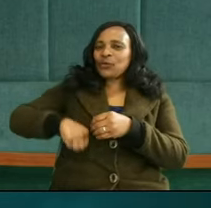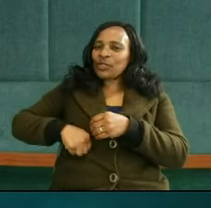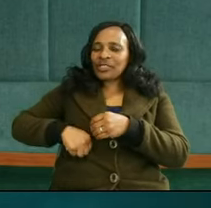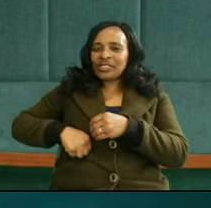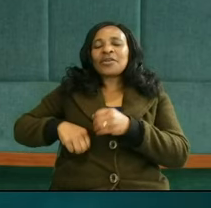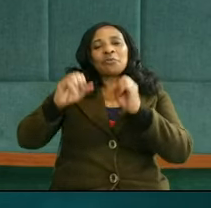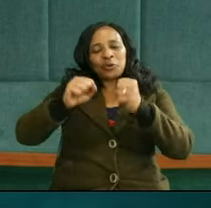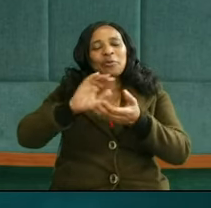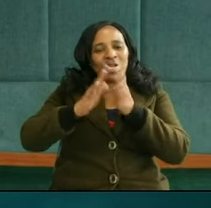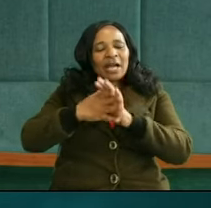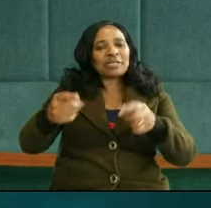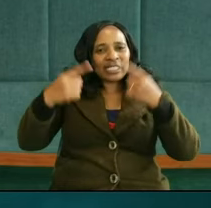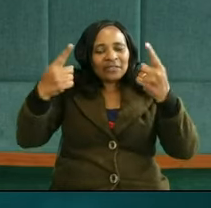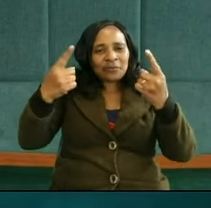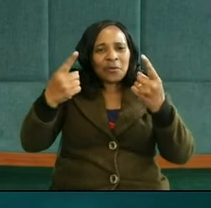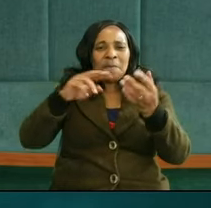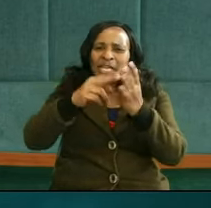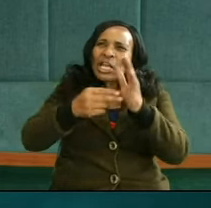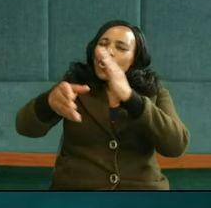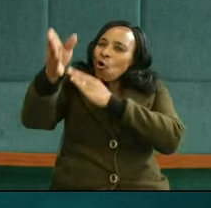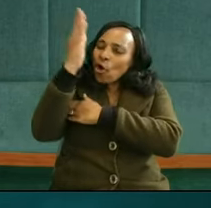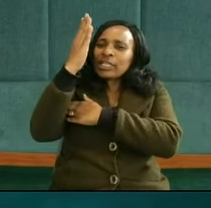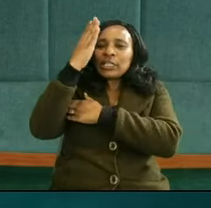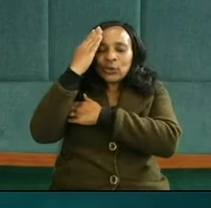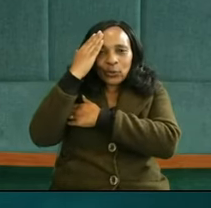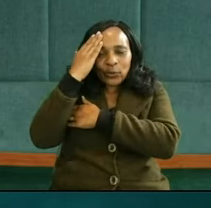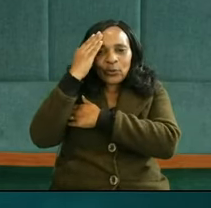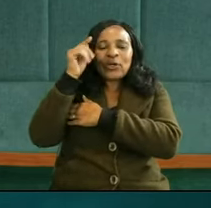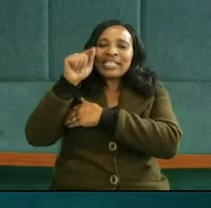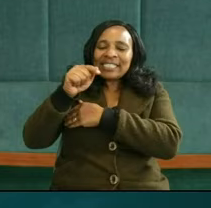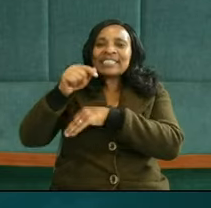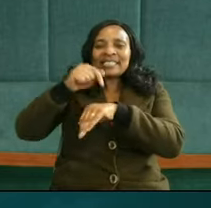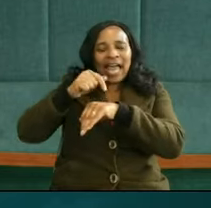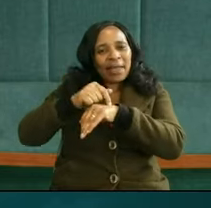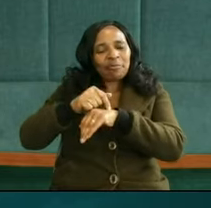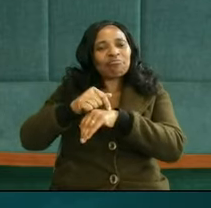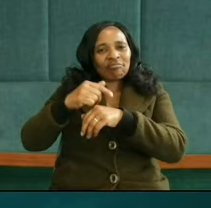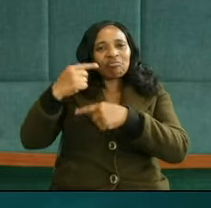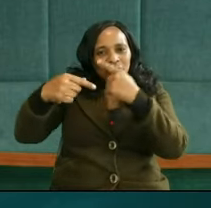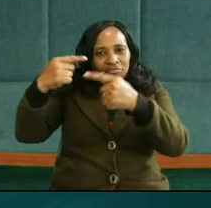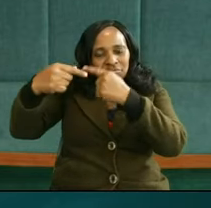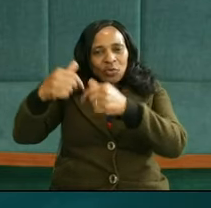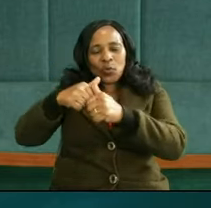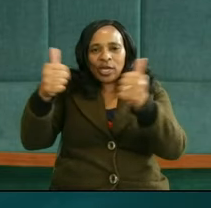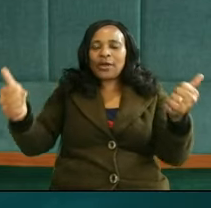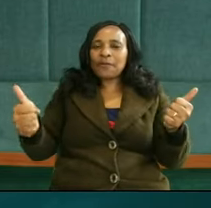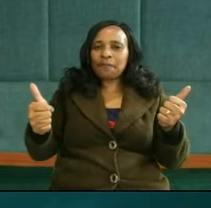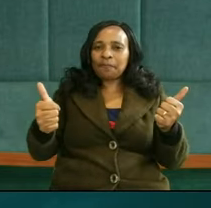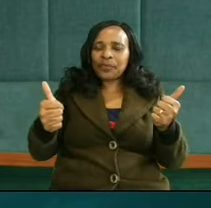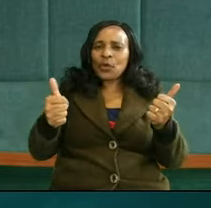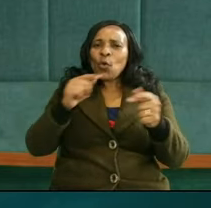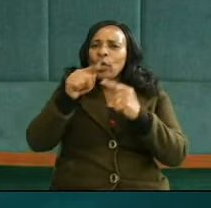receiving, God will have him know that it is not settling time yet. As long as there's still one soul that